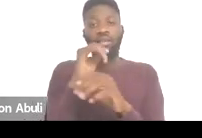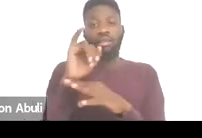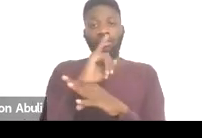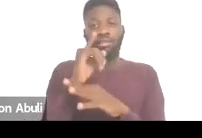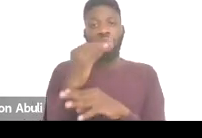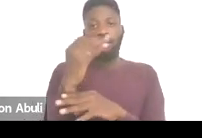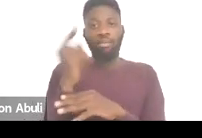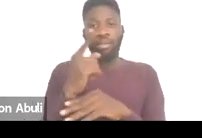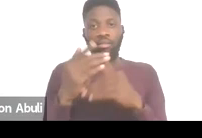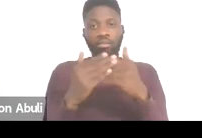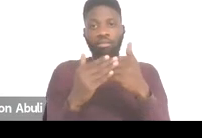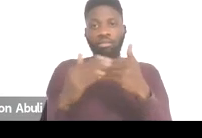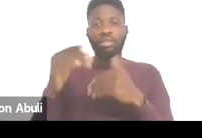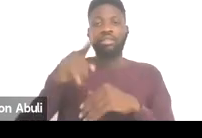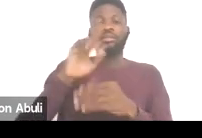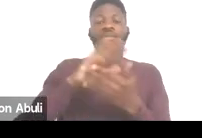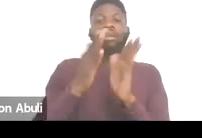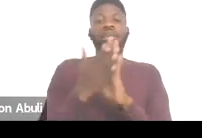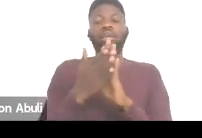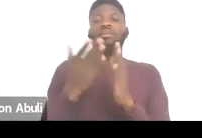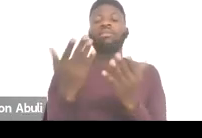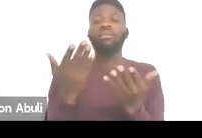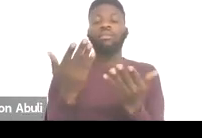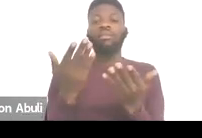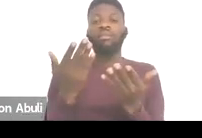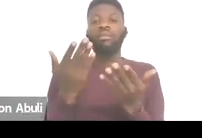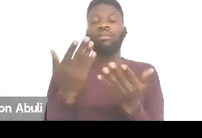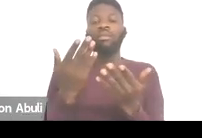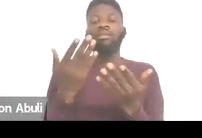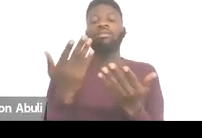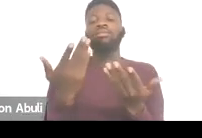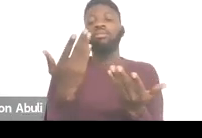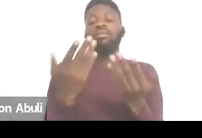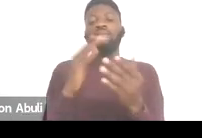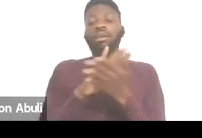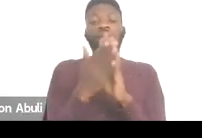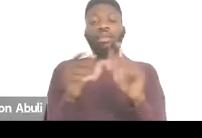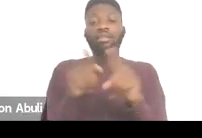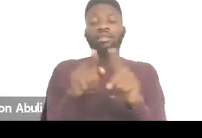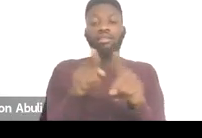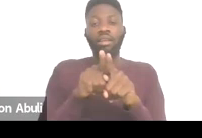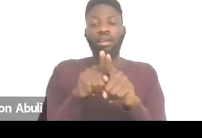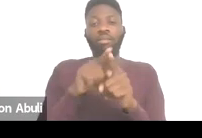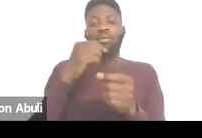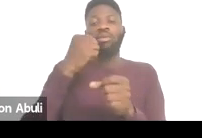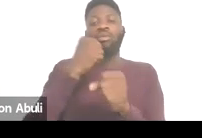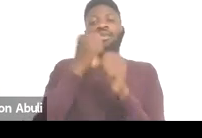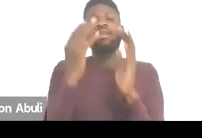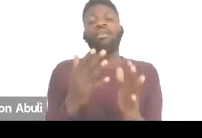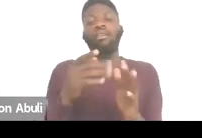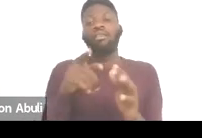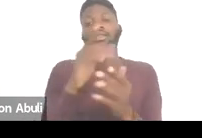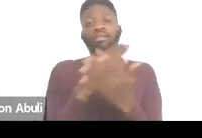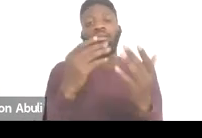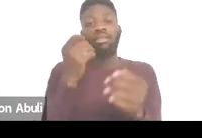3 months, you automatically become an employer. Whether they call you a casual, you will be an employer. So these are some of the things you need to understand. But